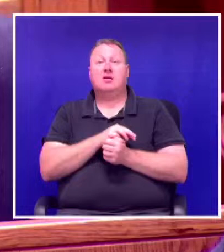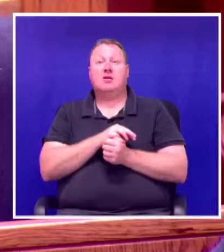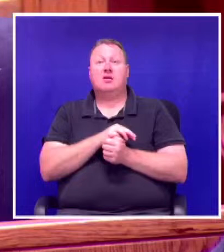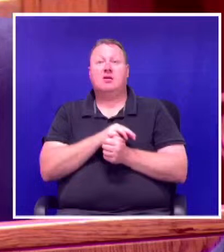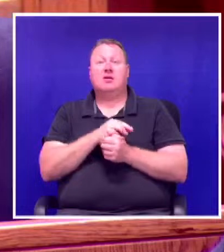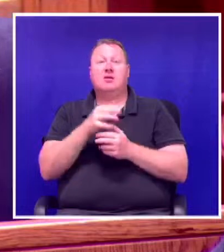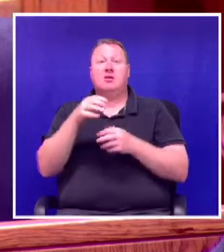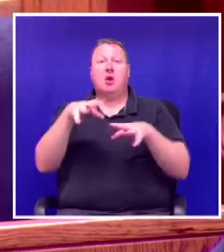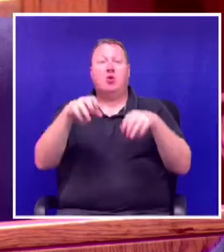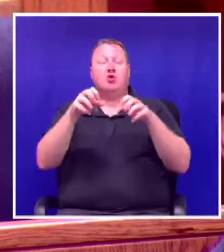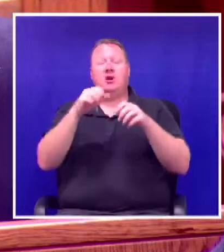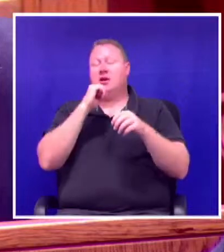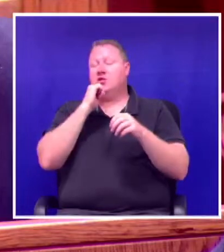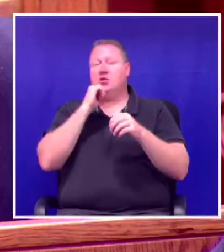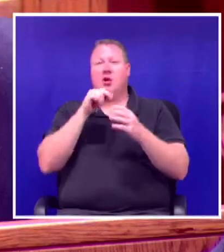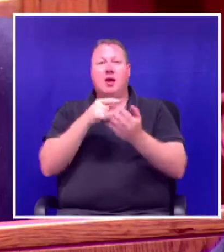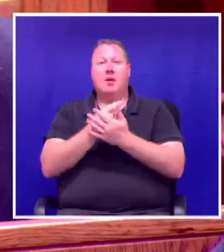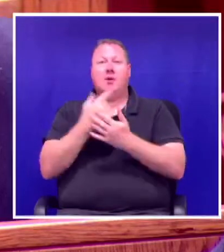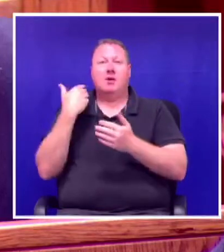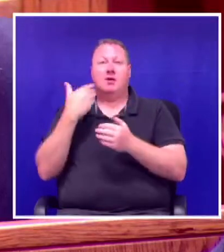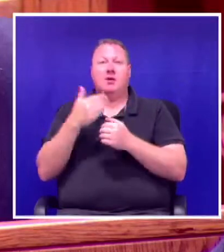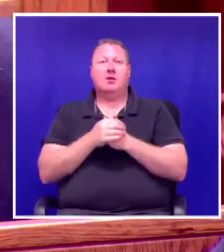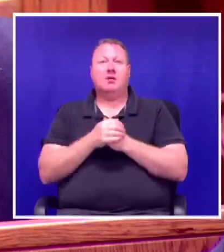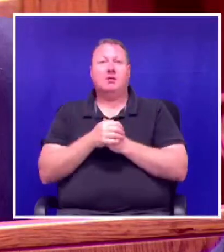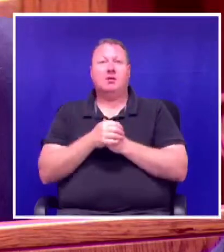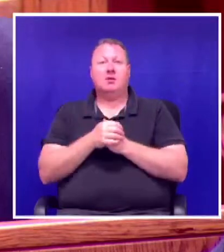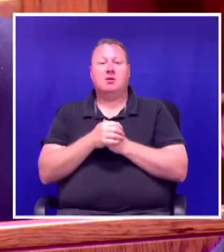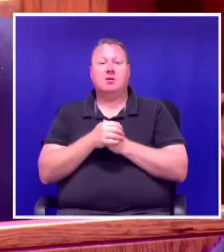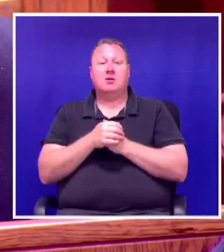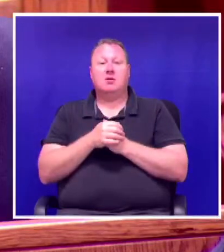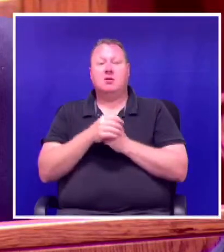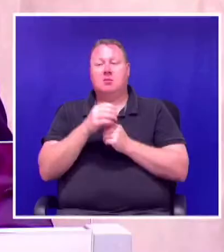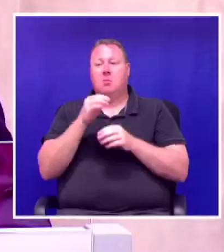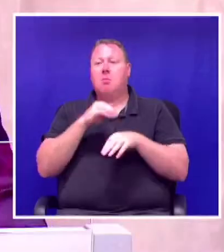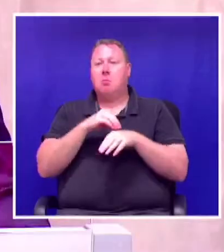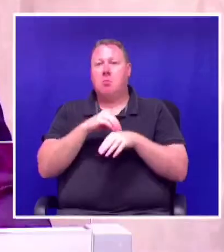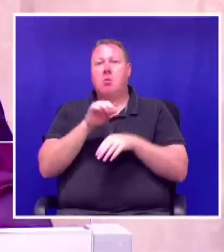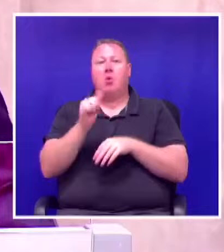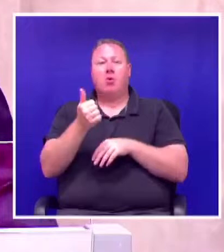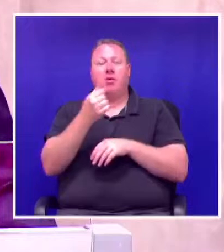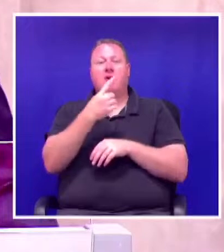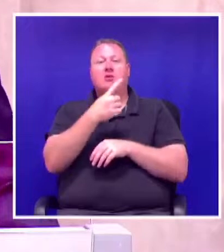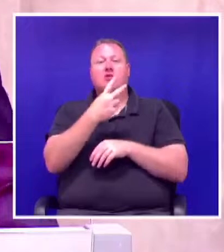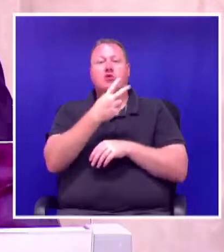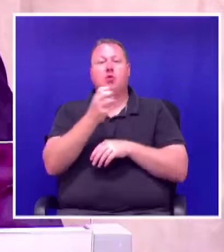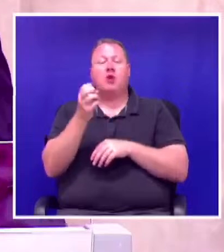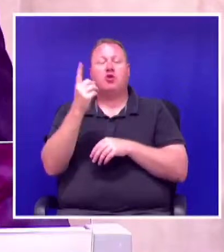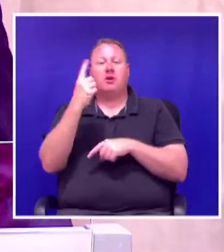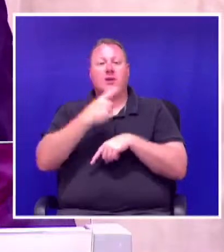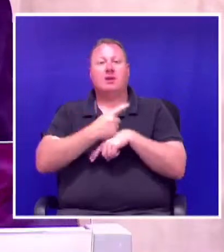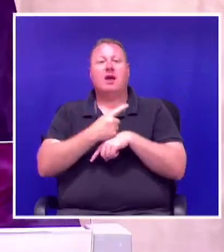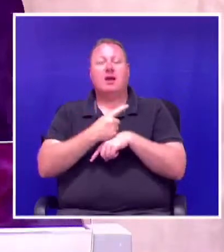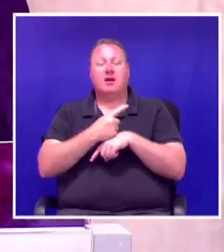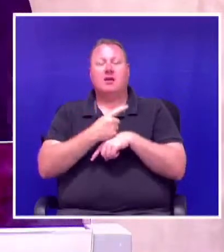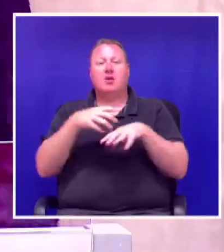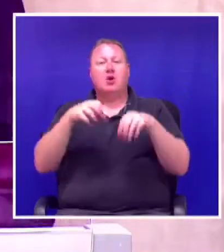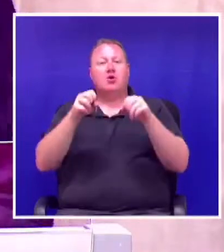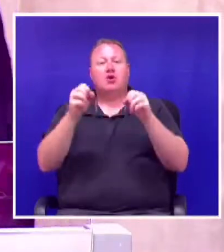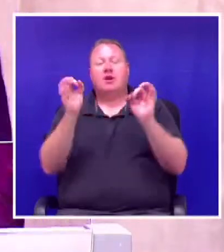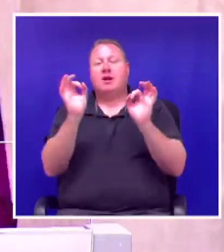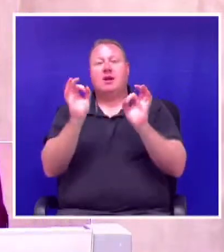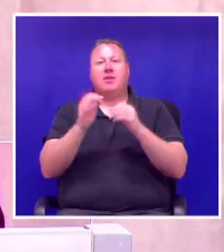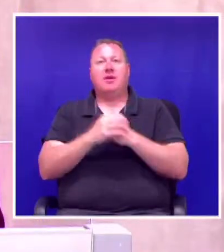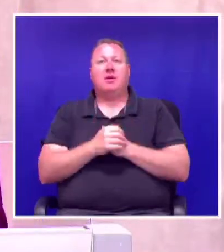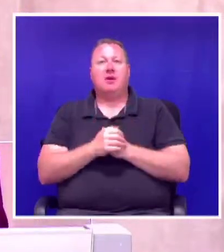now behind us. More than 200 days of no load shedding. It's quite good. What